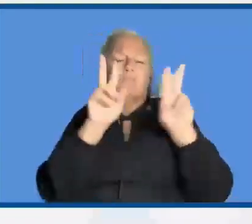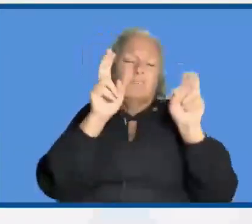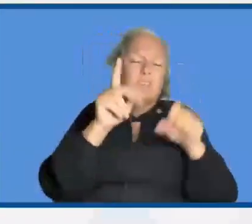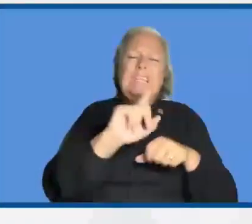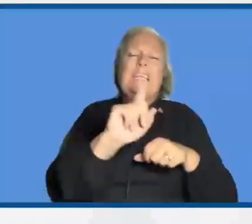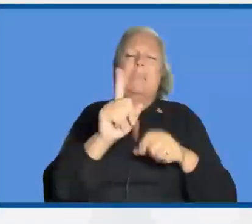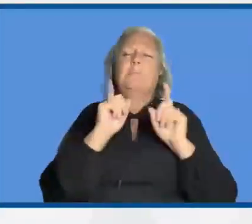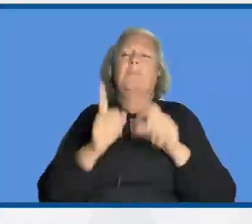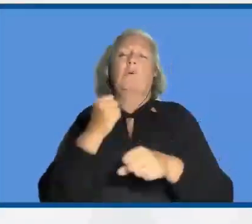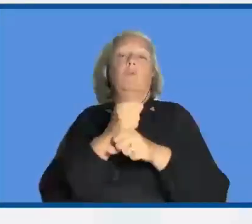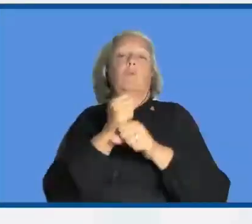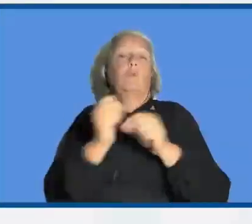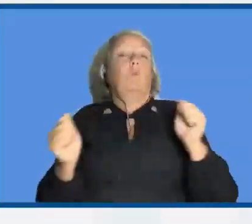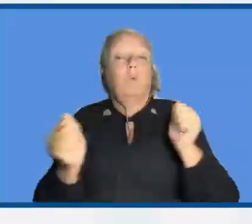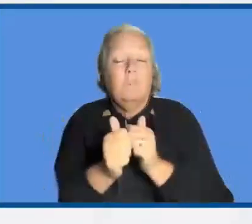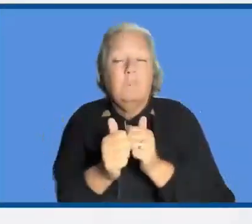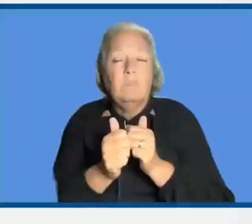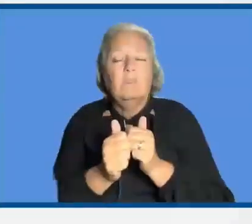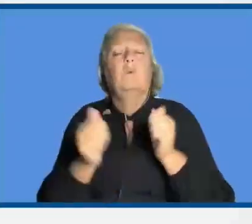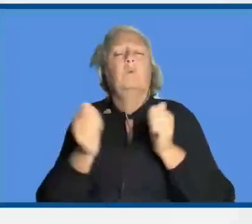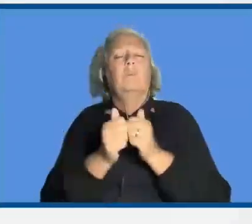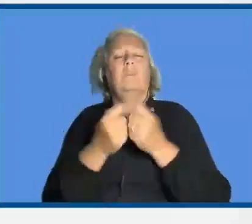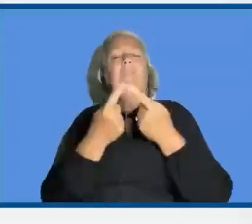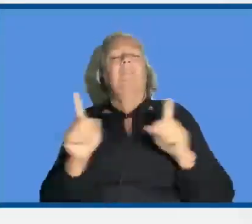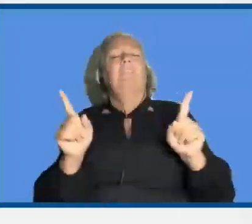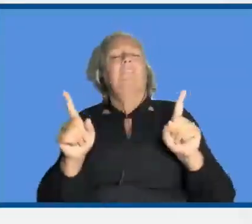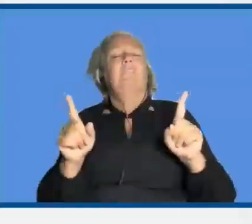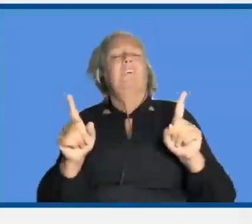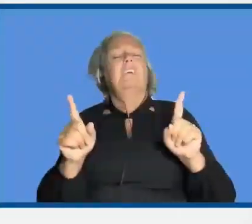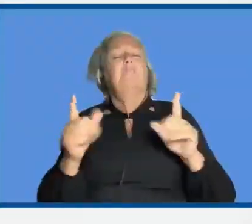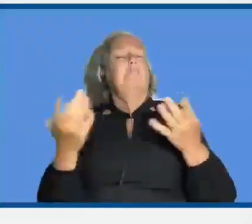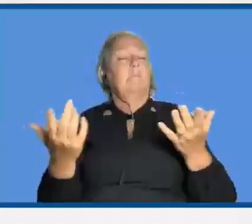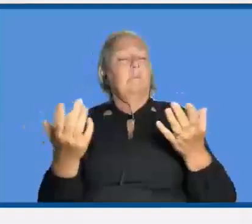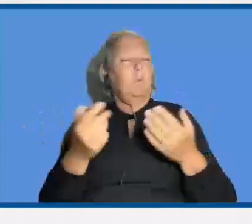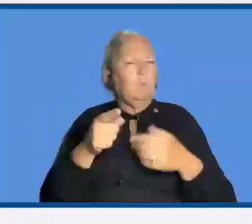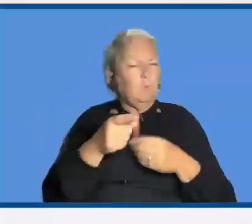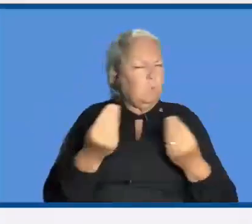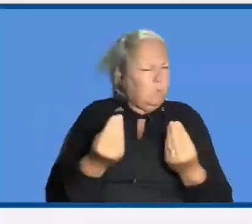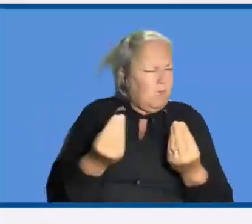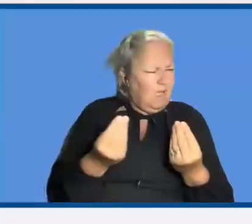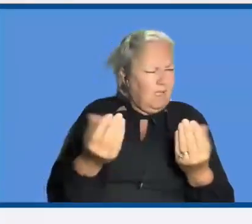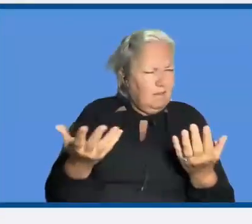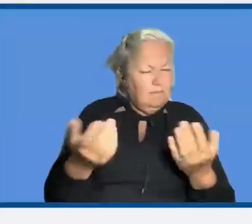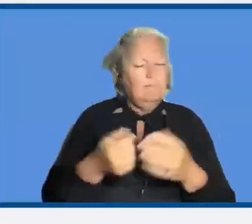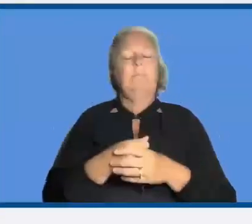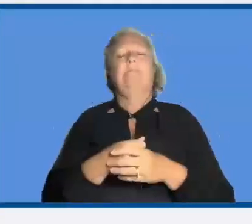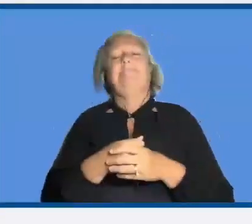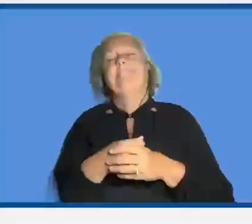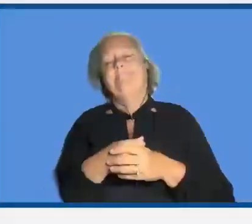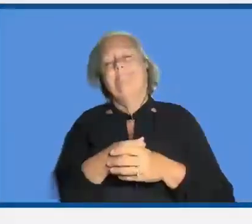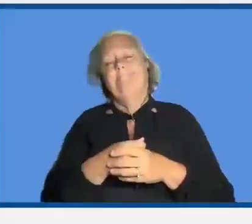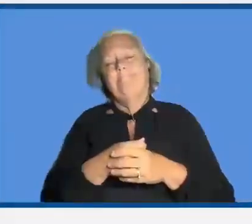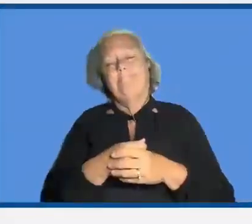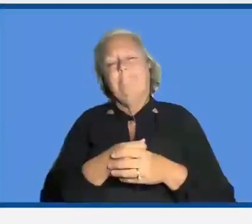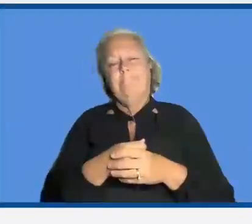and also with this different projection. Why? Because the answer is faster